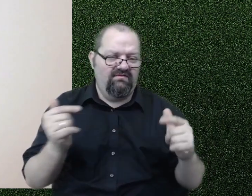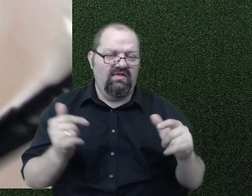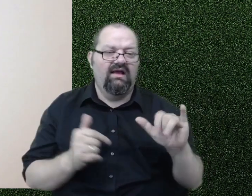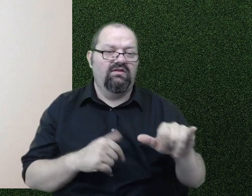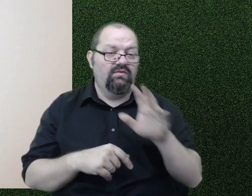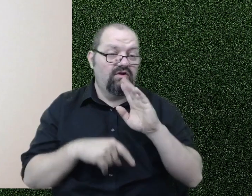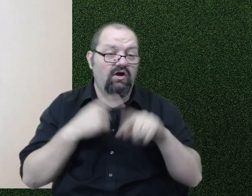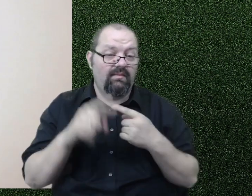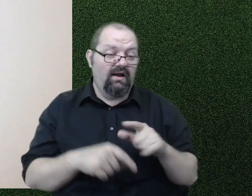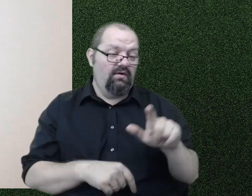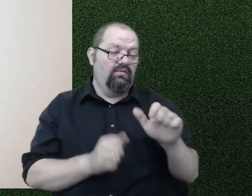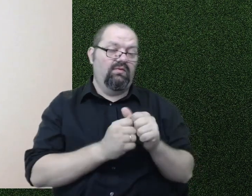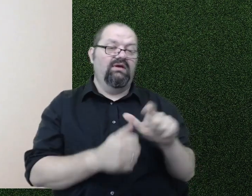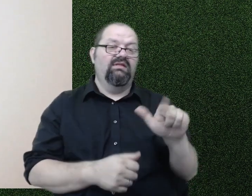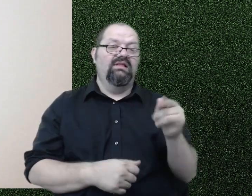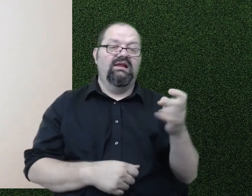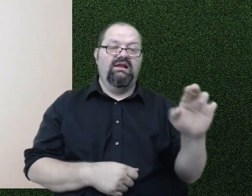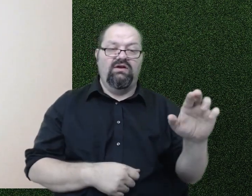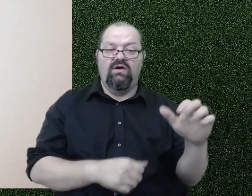So